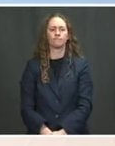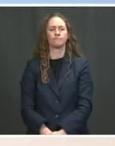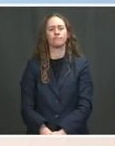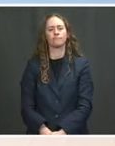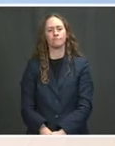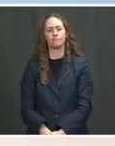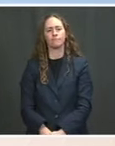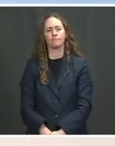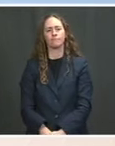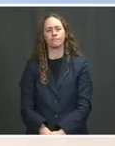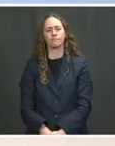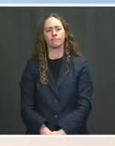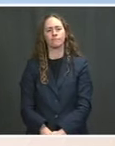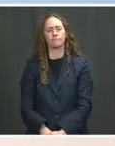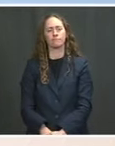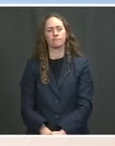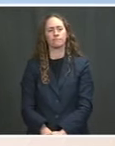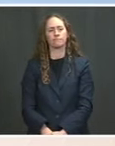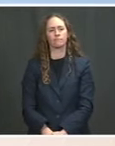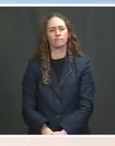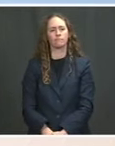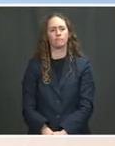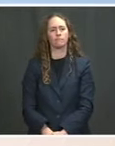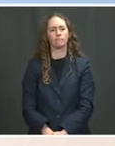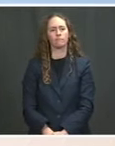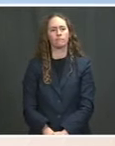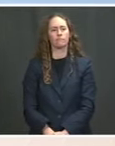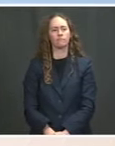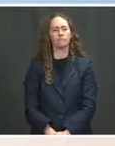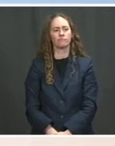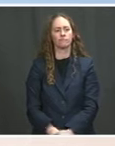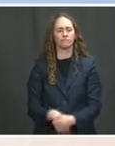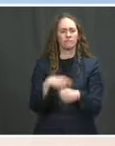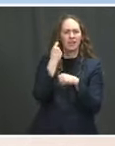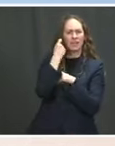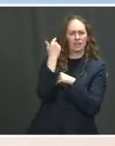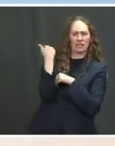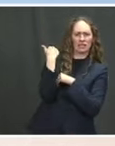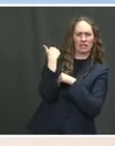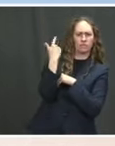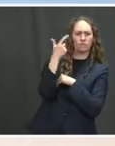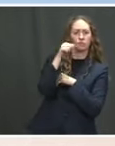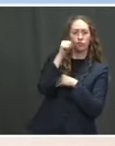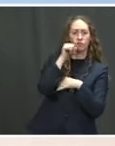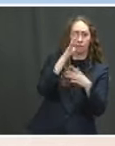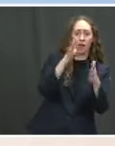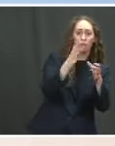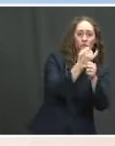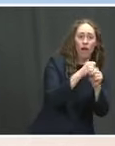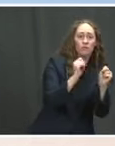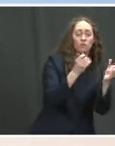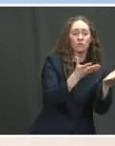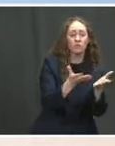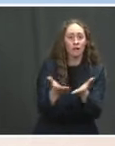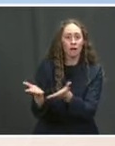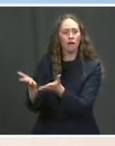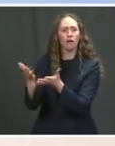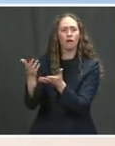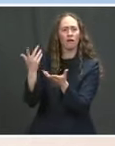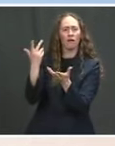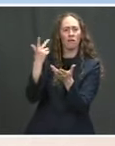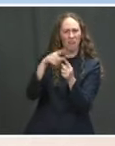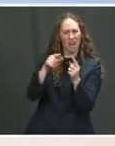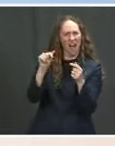President in an interview that he did we want you to come to the border and this is not humane anymore. What do you have to say about that? I will say first that that was a heartbreaking